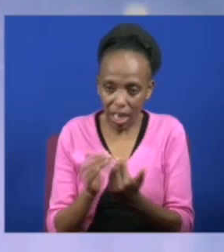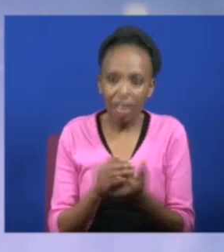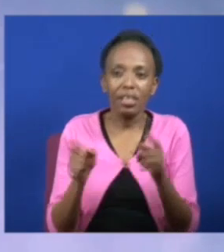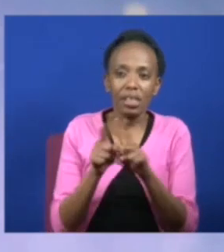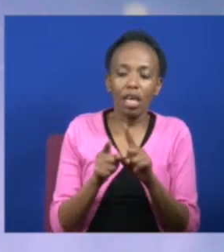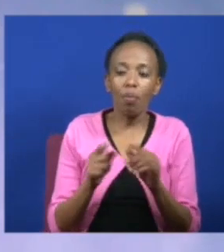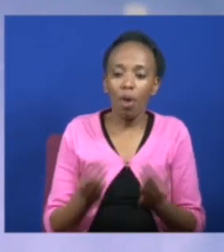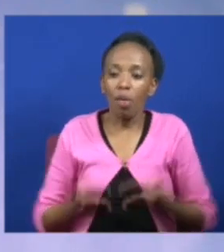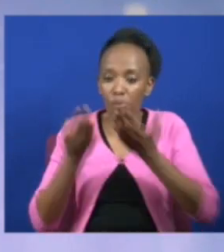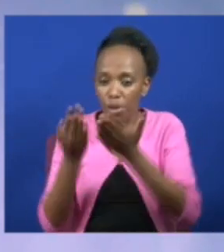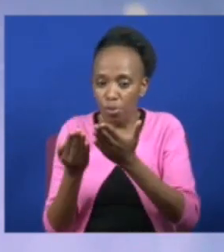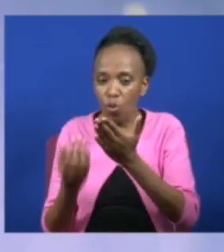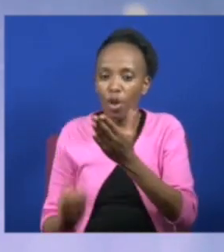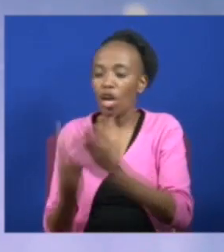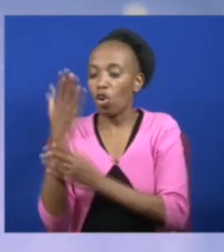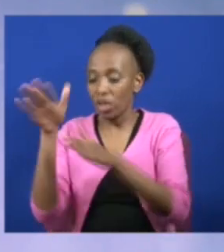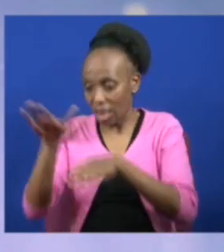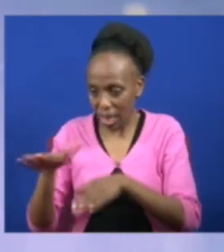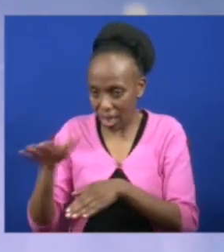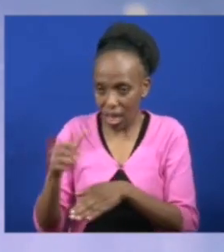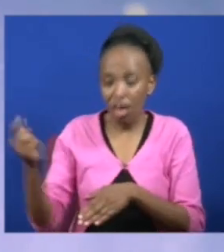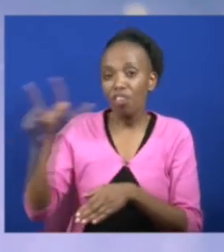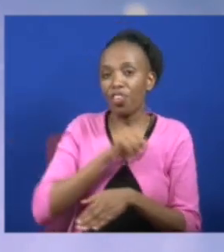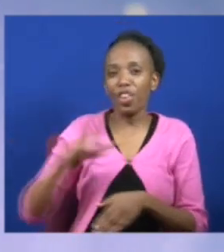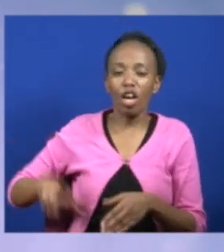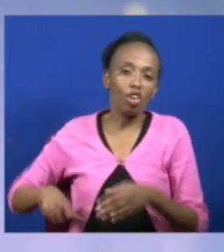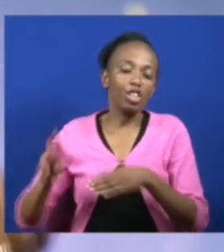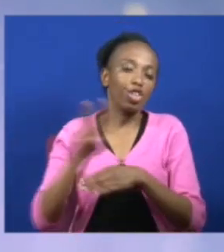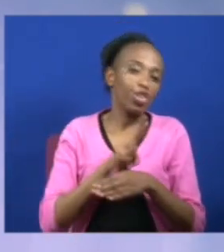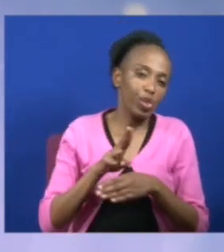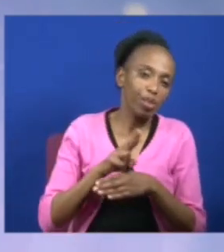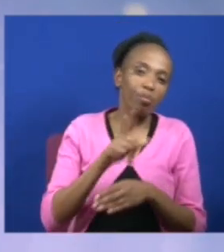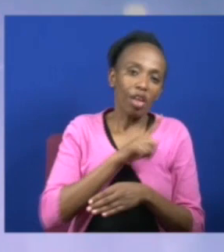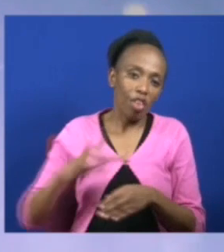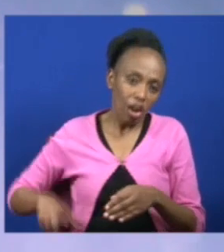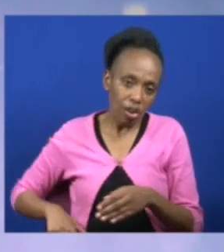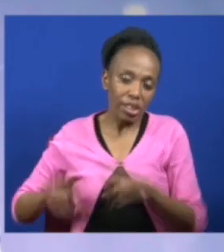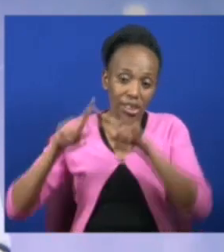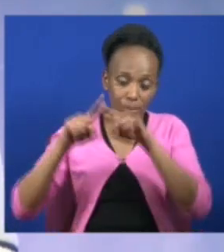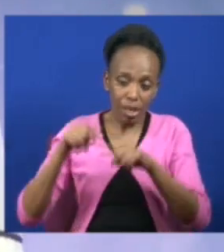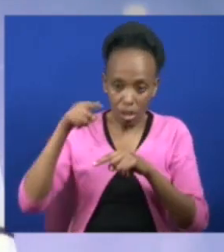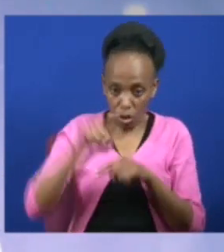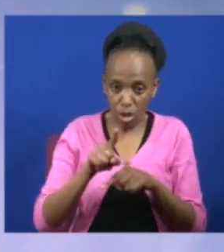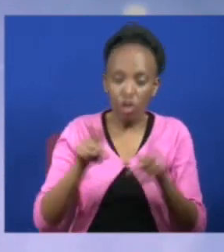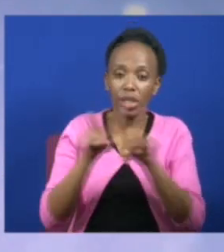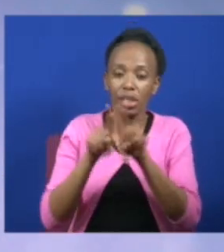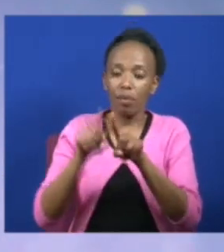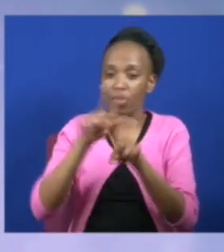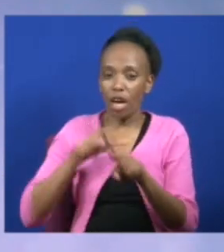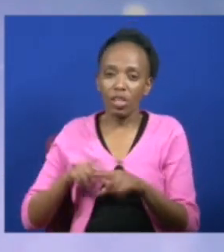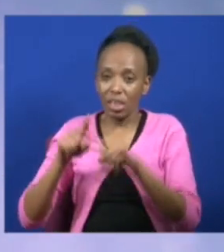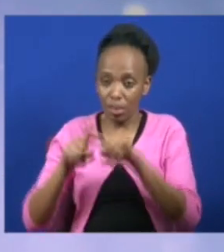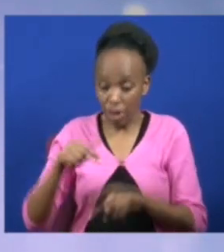Let's place them on a launch pad for the Lord's use. The Lord is depending on you and the Lord